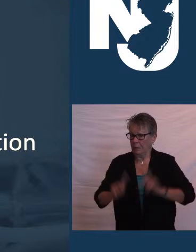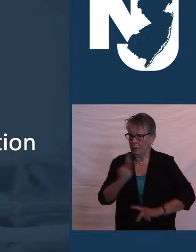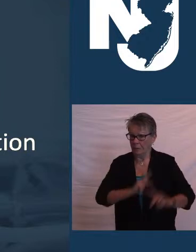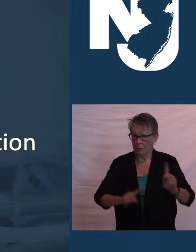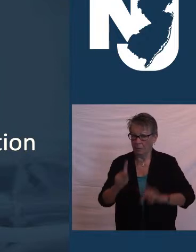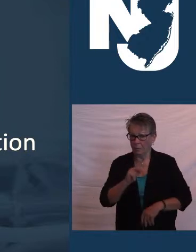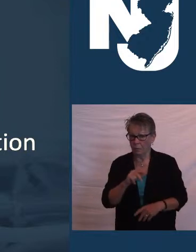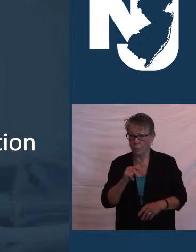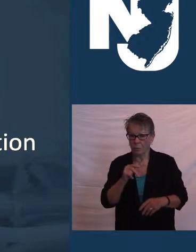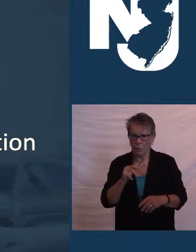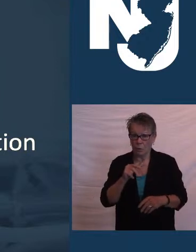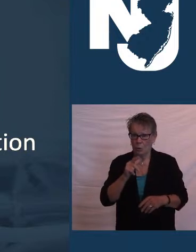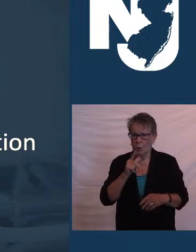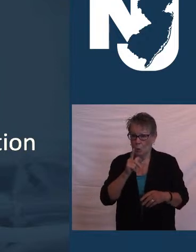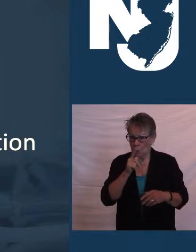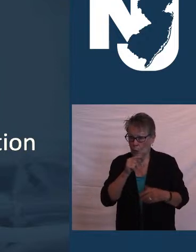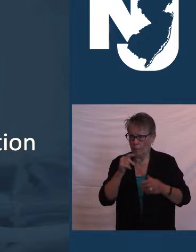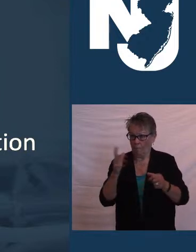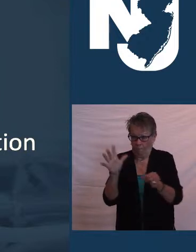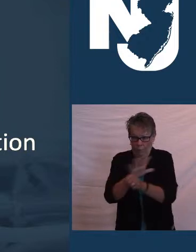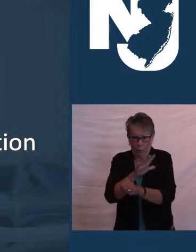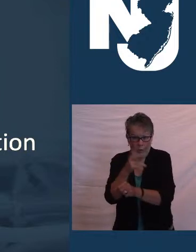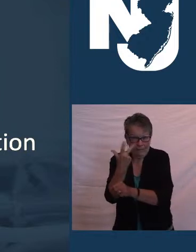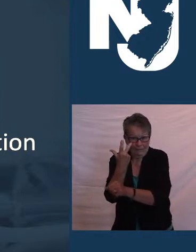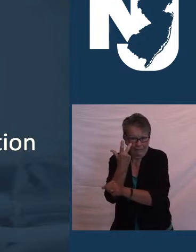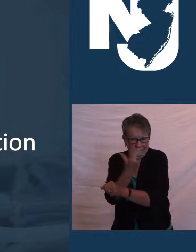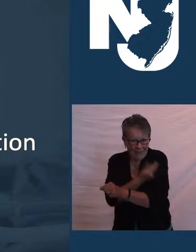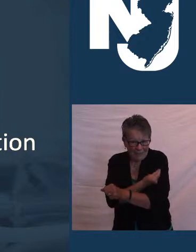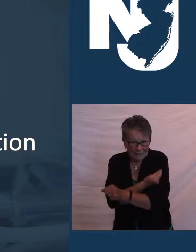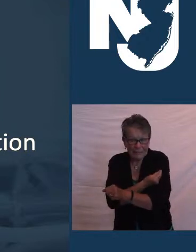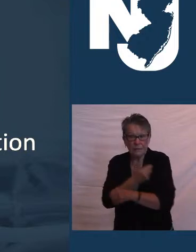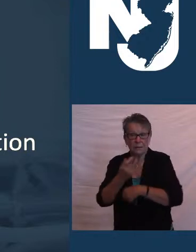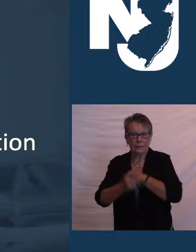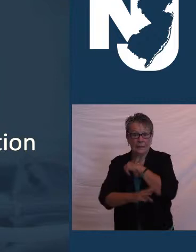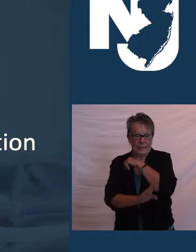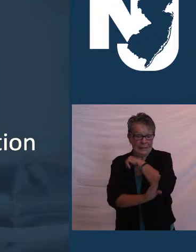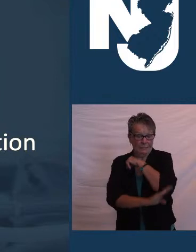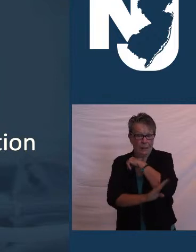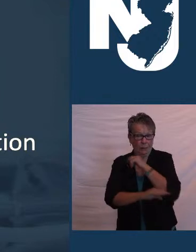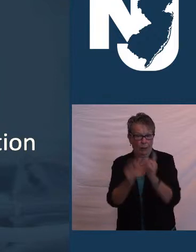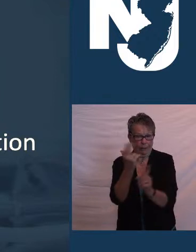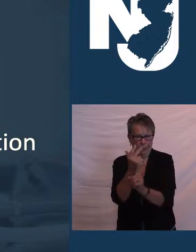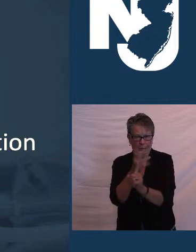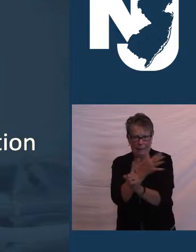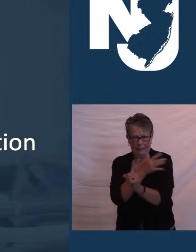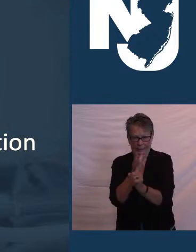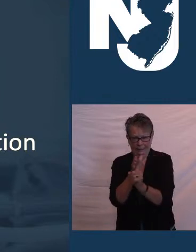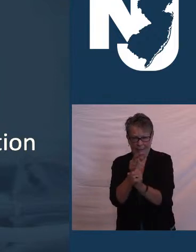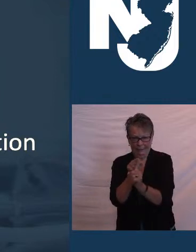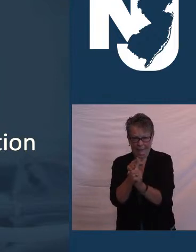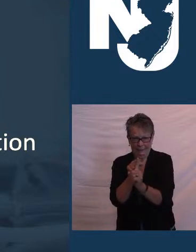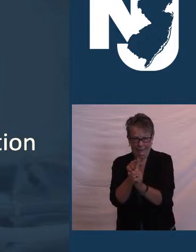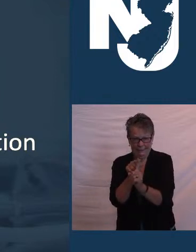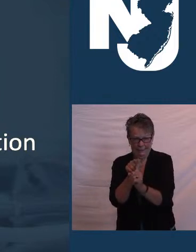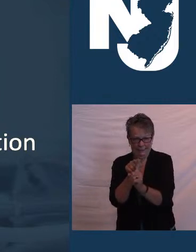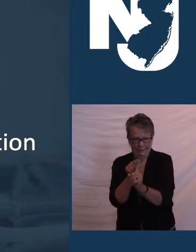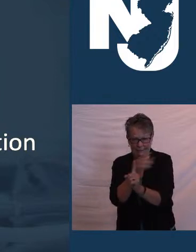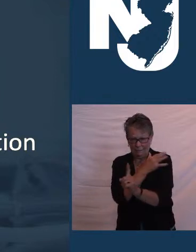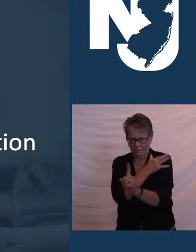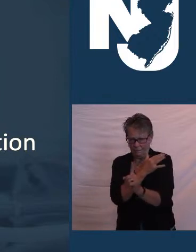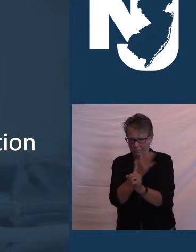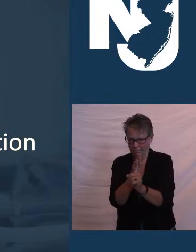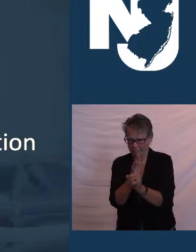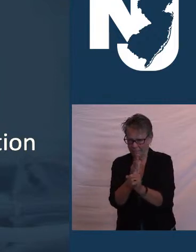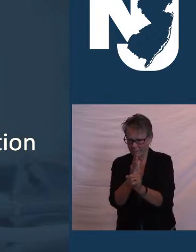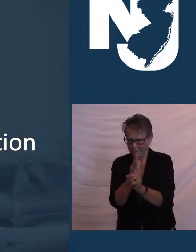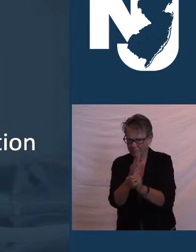September 13th, by the way, that's more than 5.4 million people, not even 0.5% have since tested